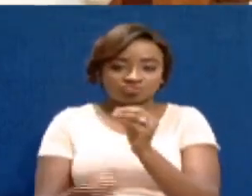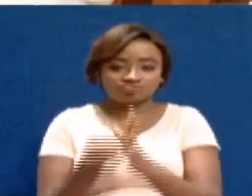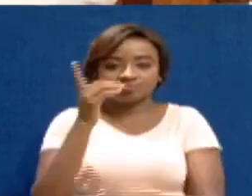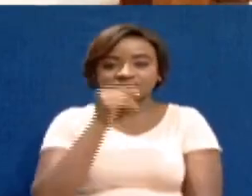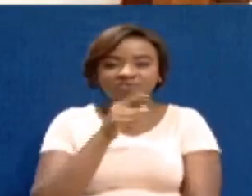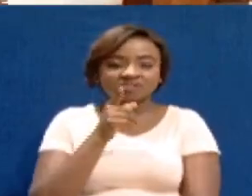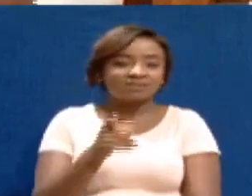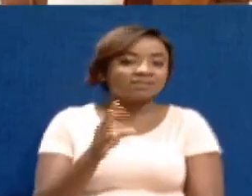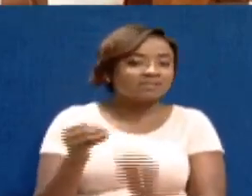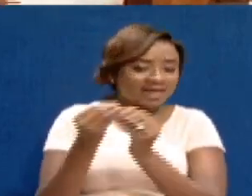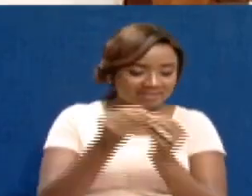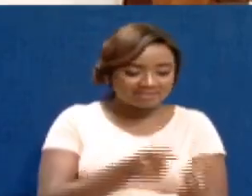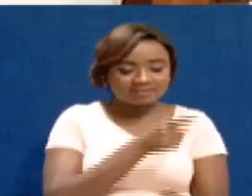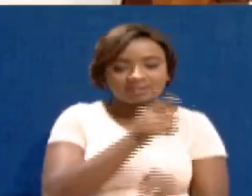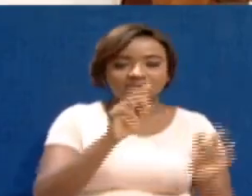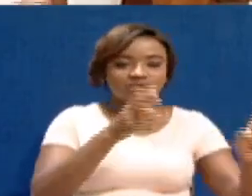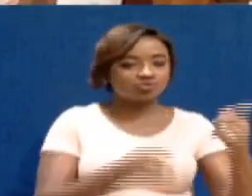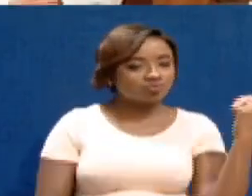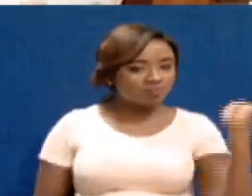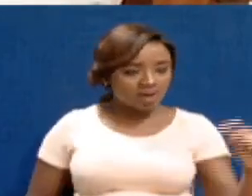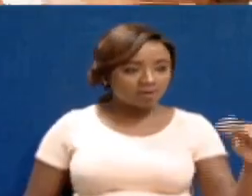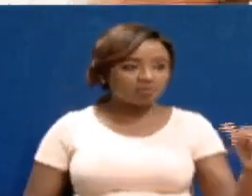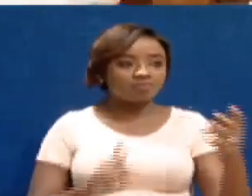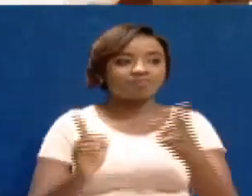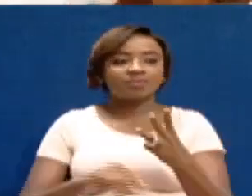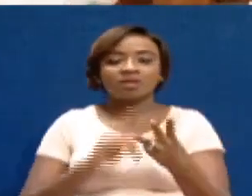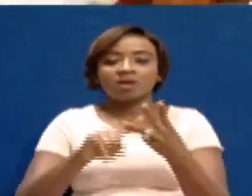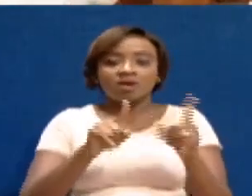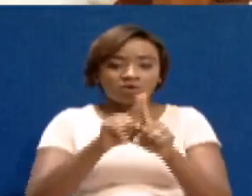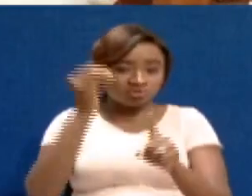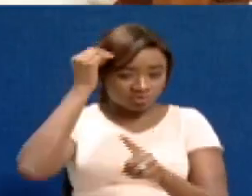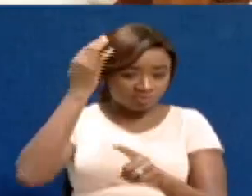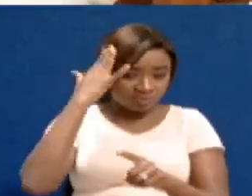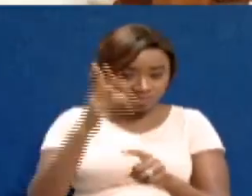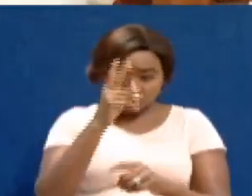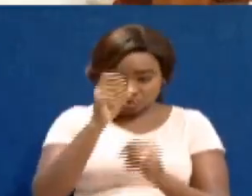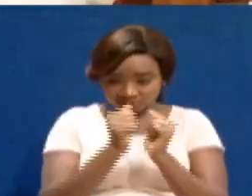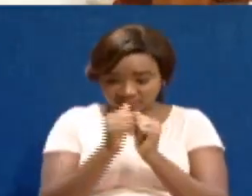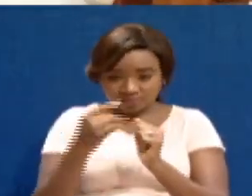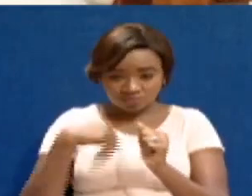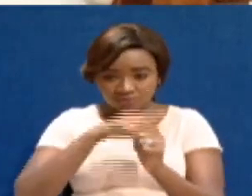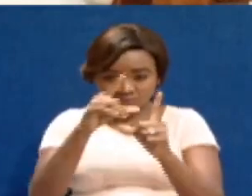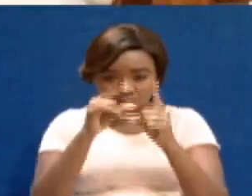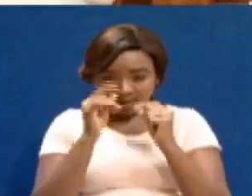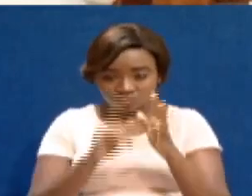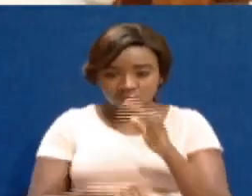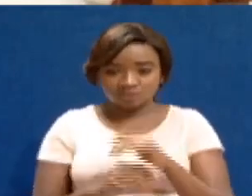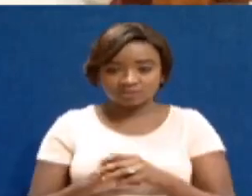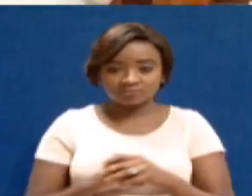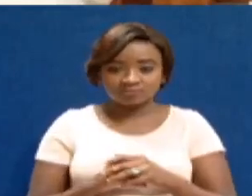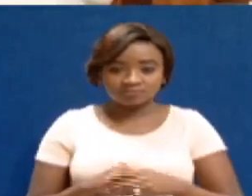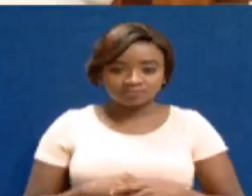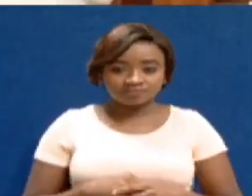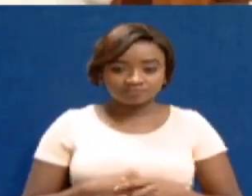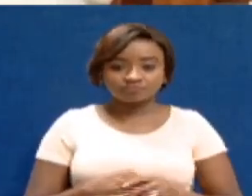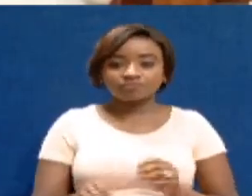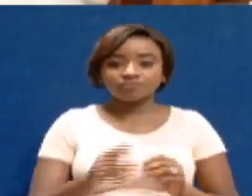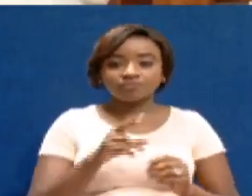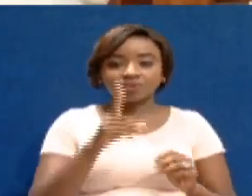and Raila Amolo Odinga. And you know what happened in 2017, 2018 with the